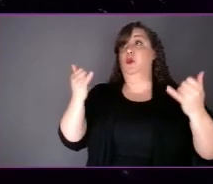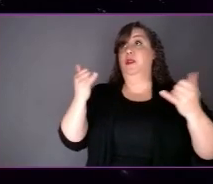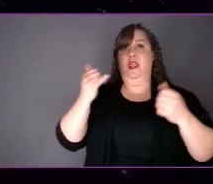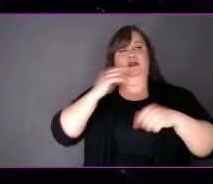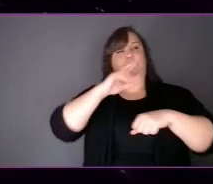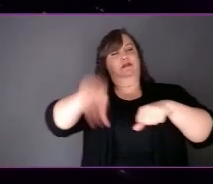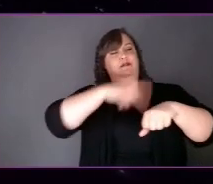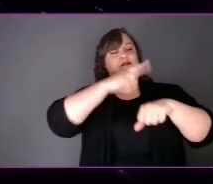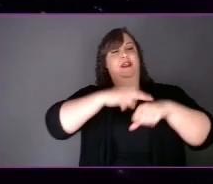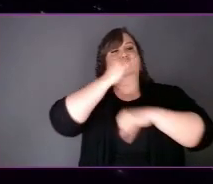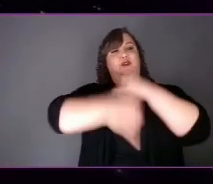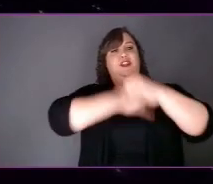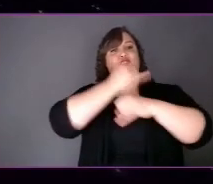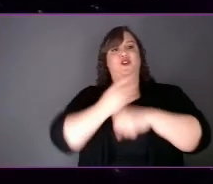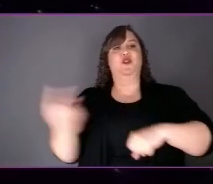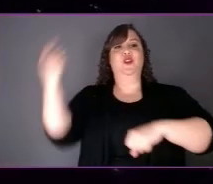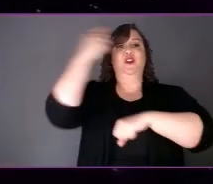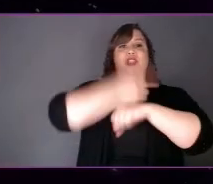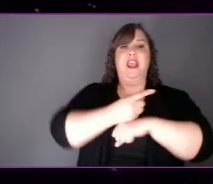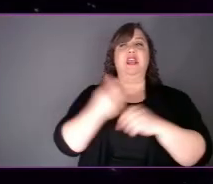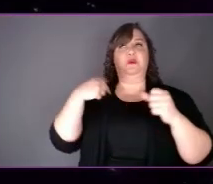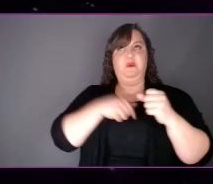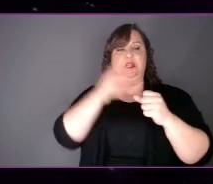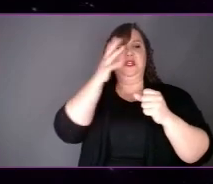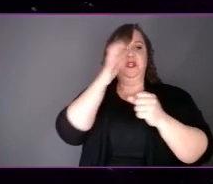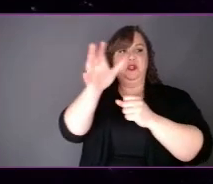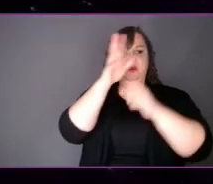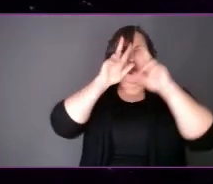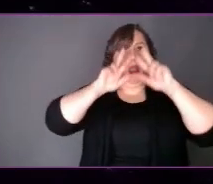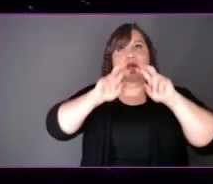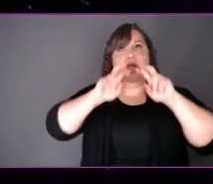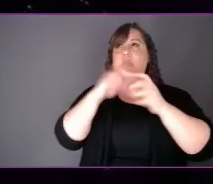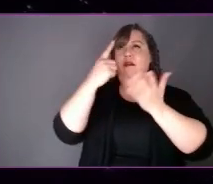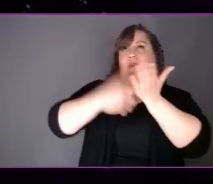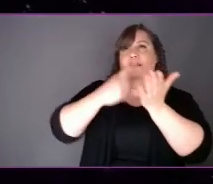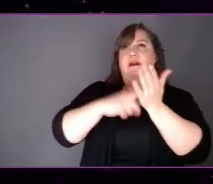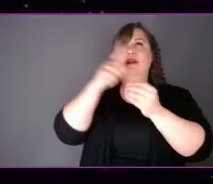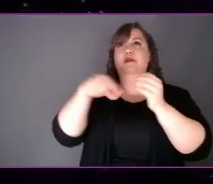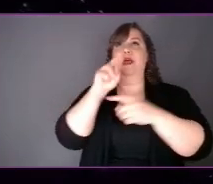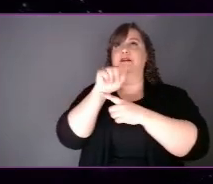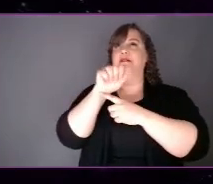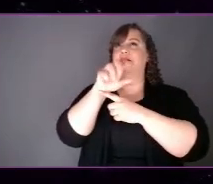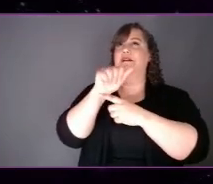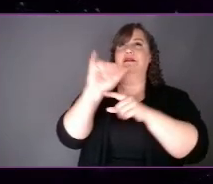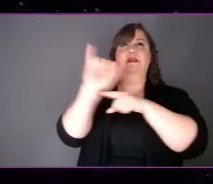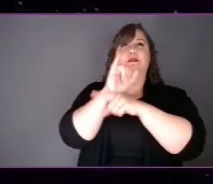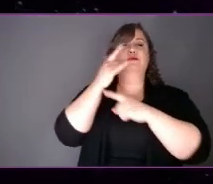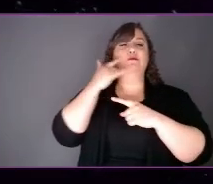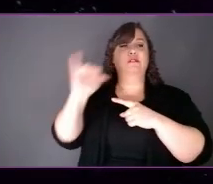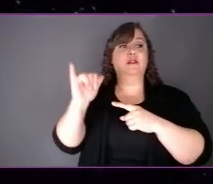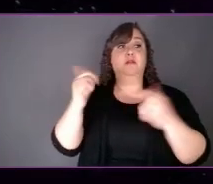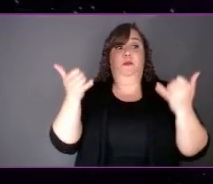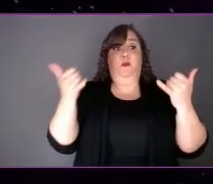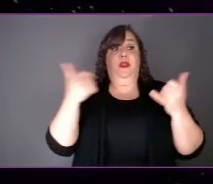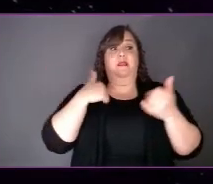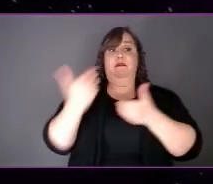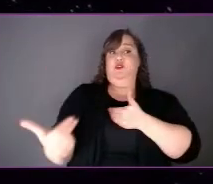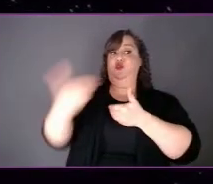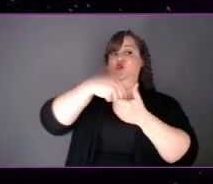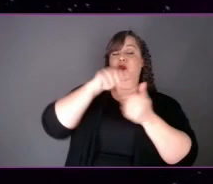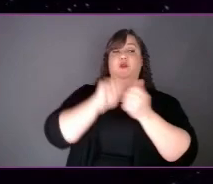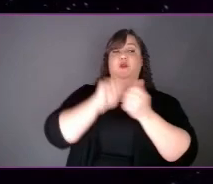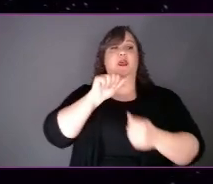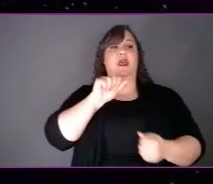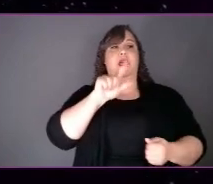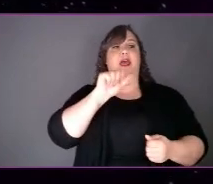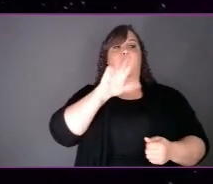Kodua, a NASA student airborne research program intern at Armstrong Flight Research Center, and Maria Pena, a